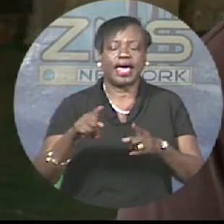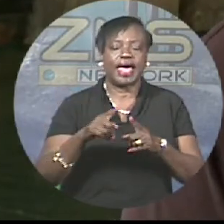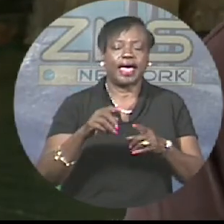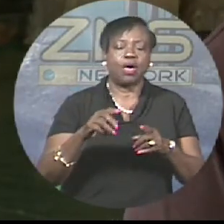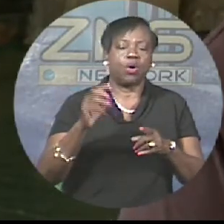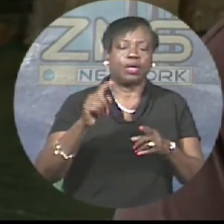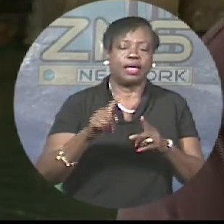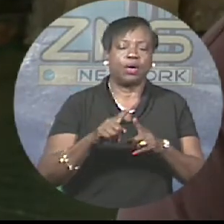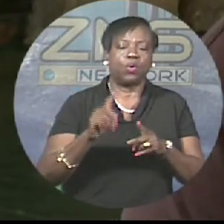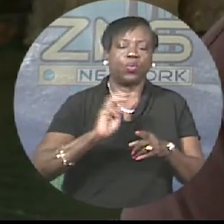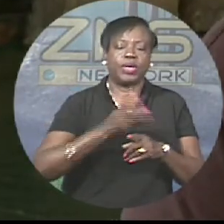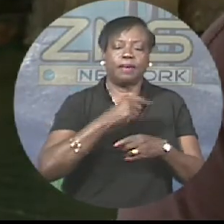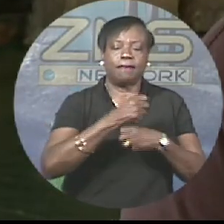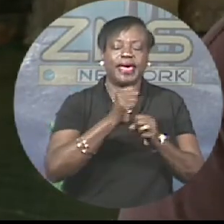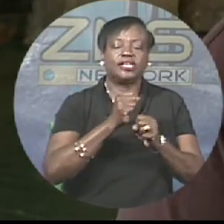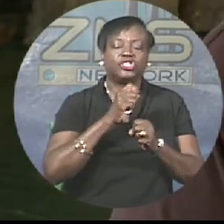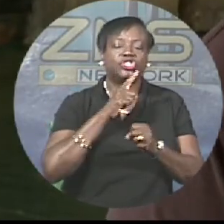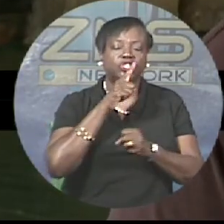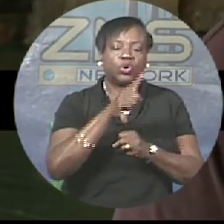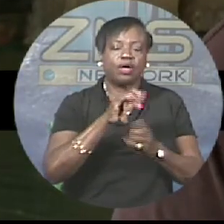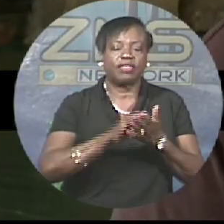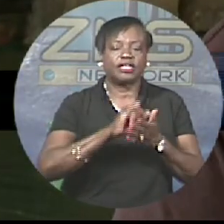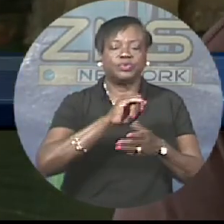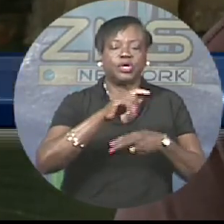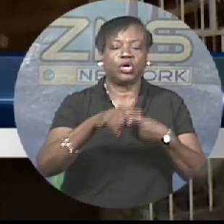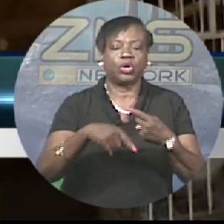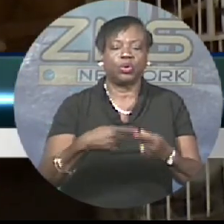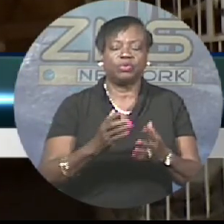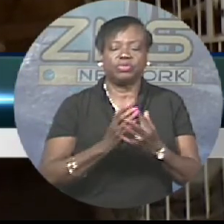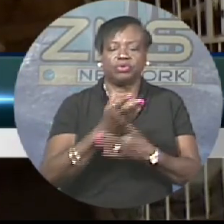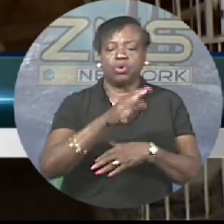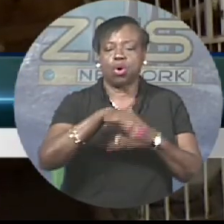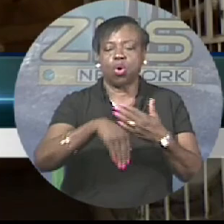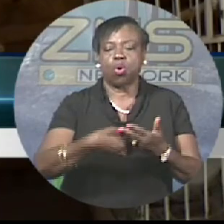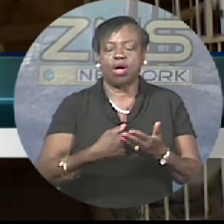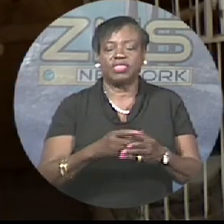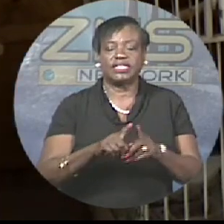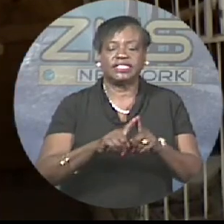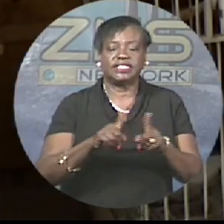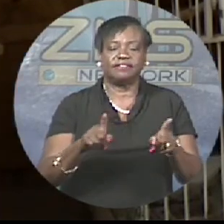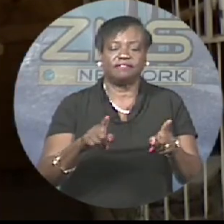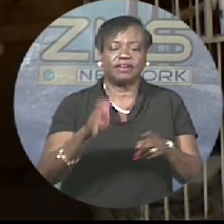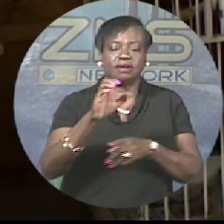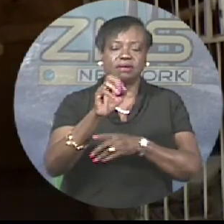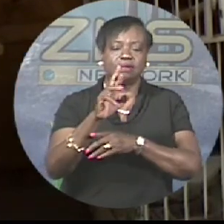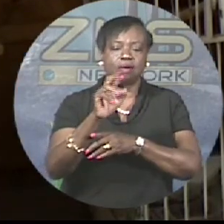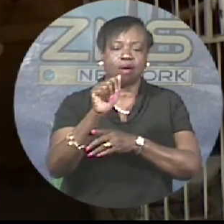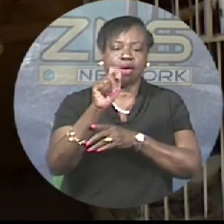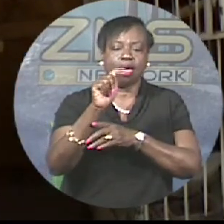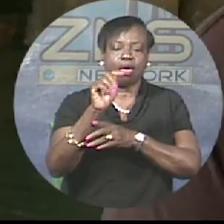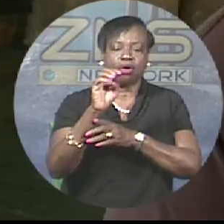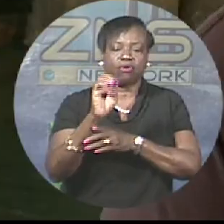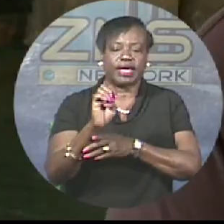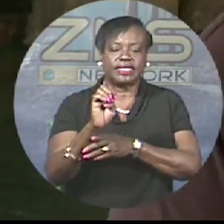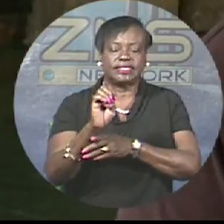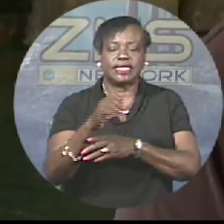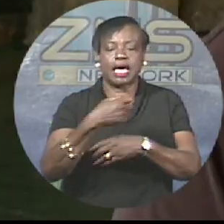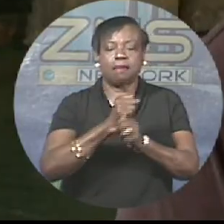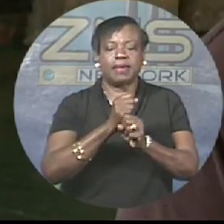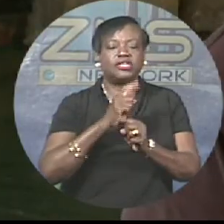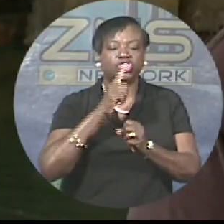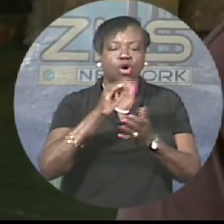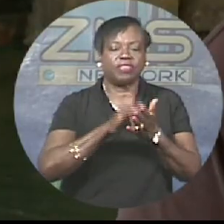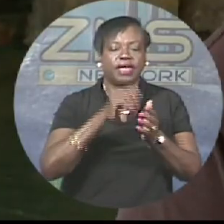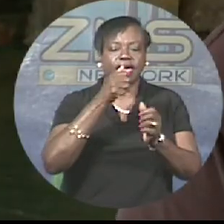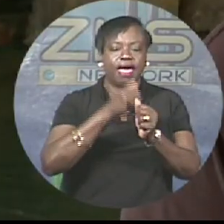go through all of the different crates and containment areas. We make sure that everything's in good repair and that every single